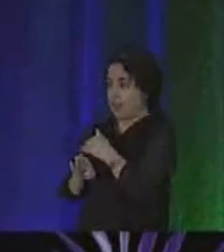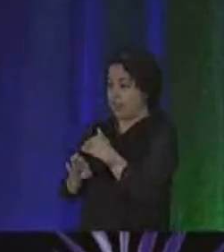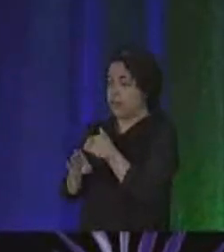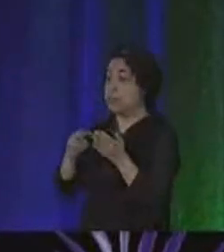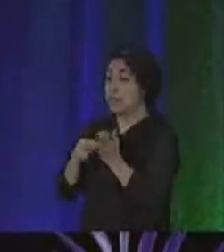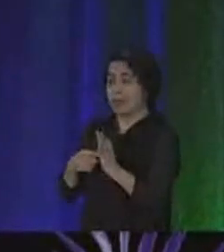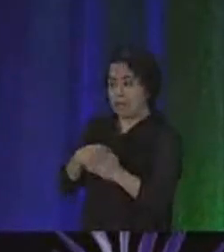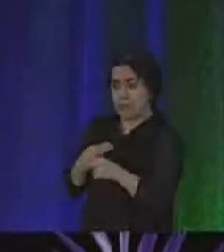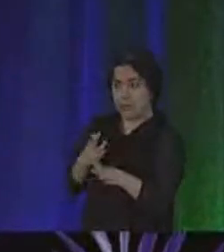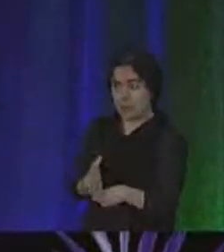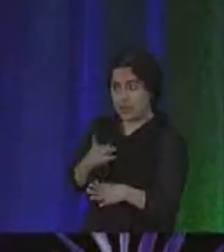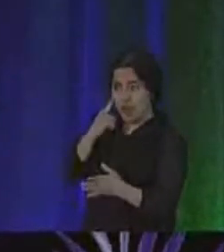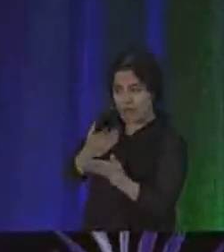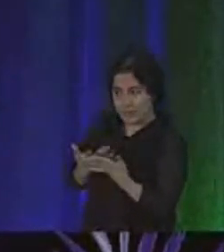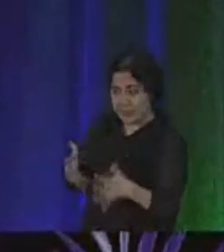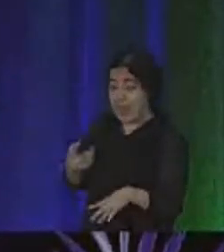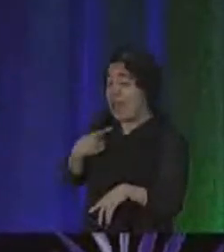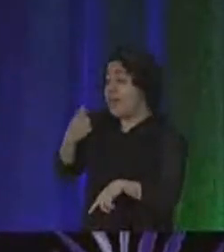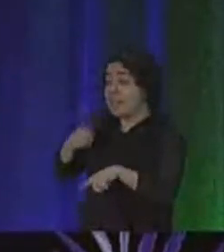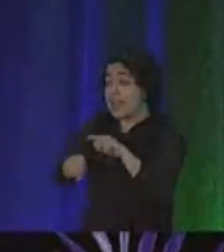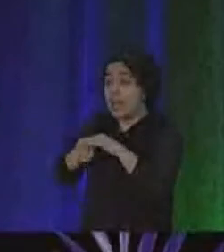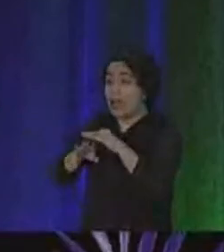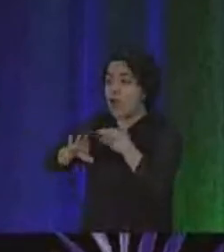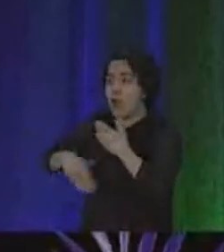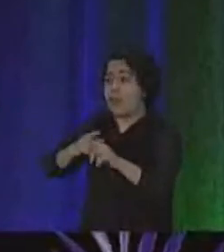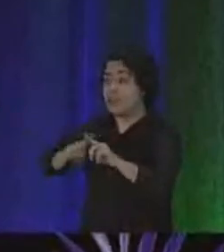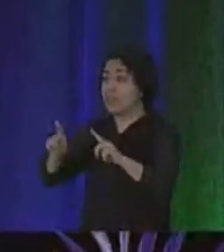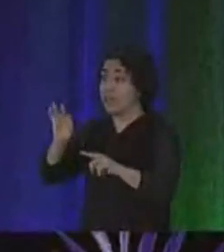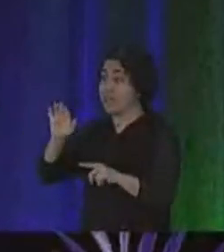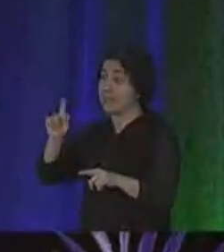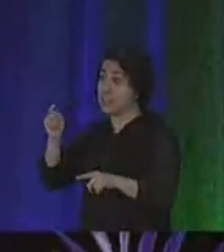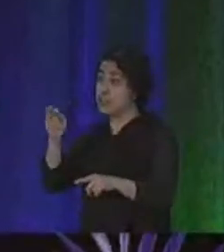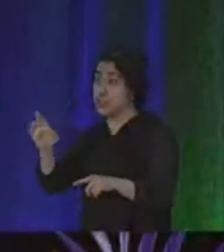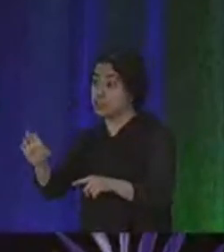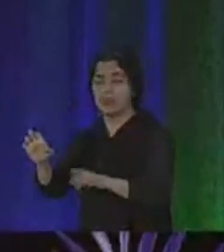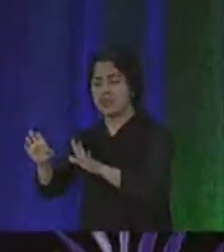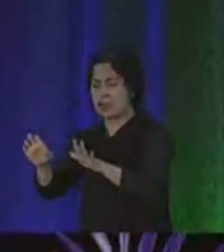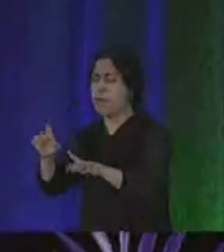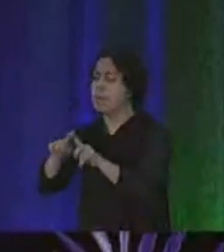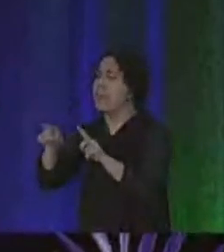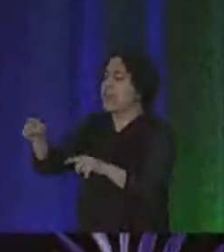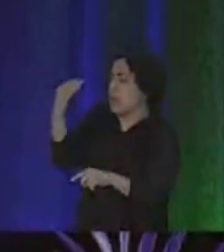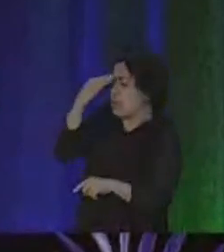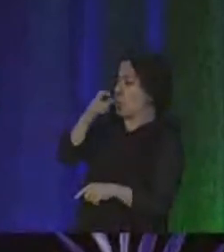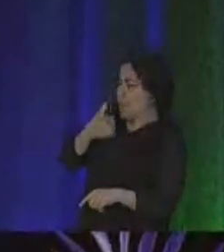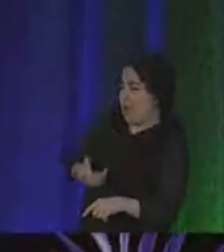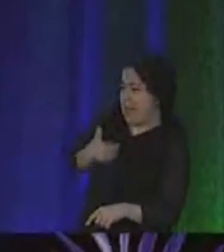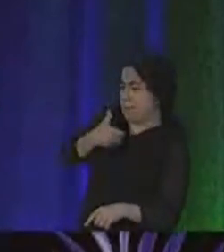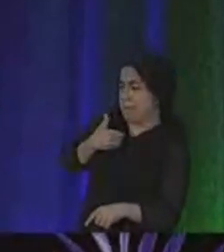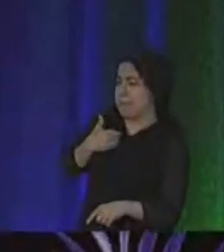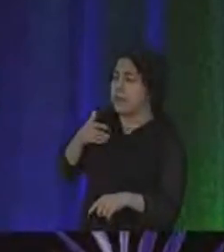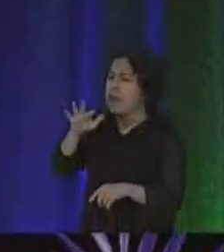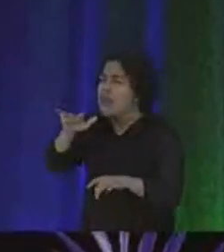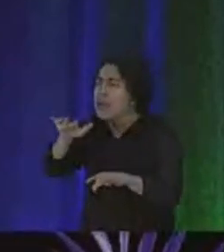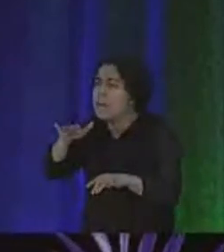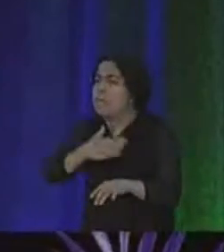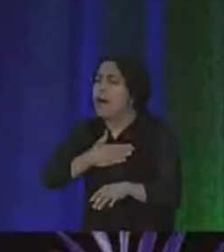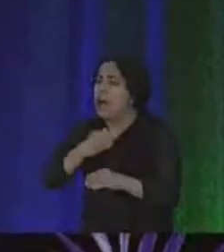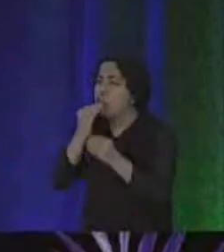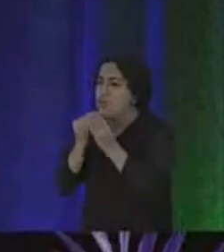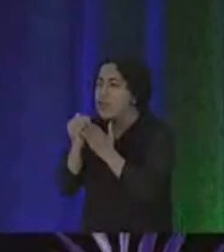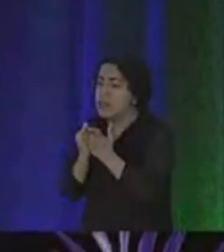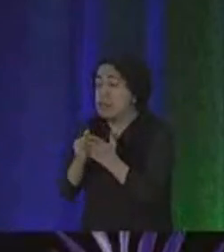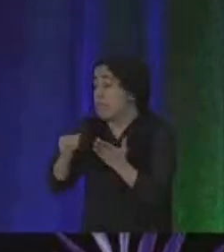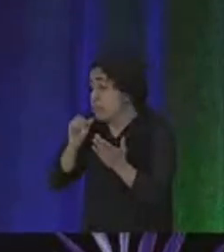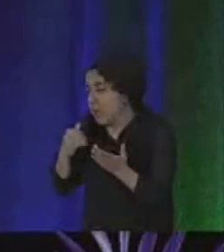mean that I can access features. It just means that they know who I am. So let's go to, I think it's my recipes. I don't have any recipes here